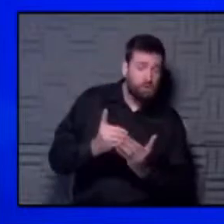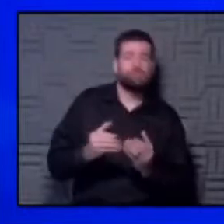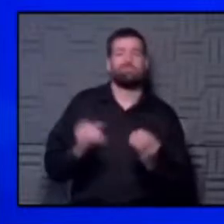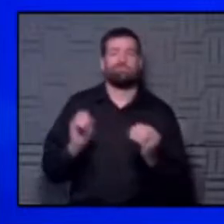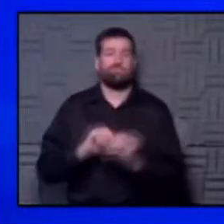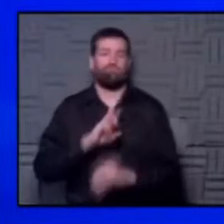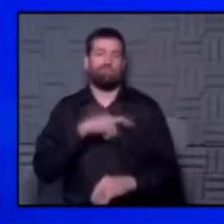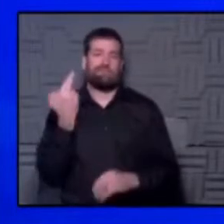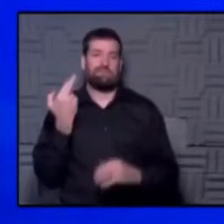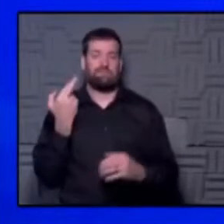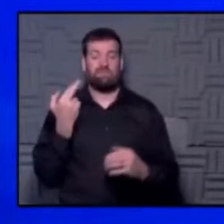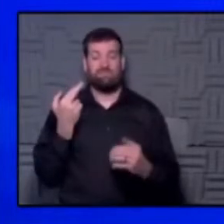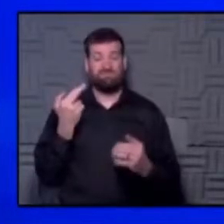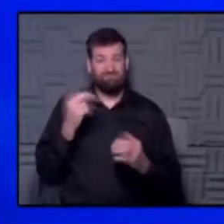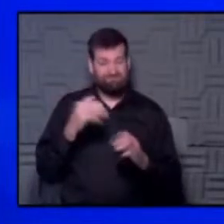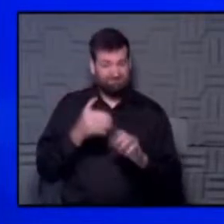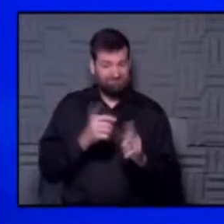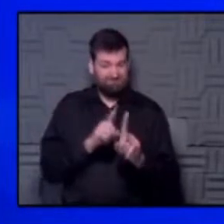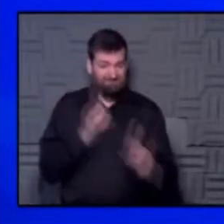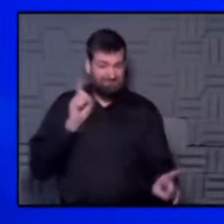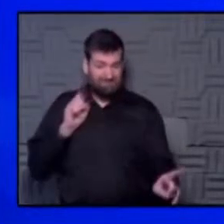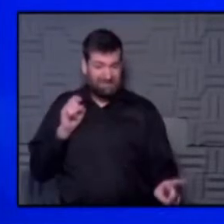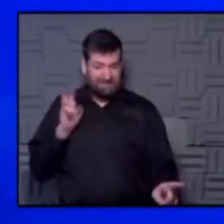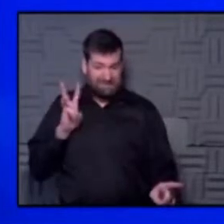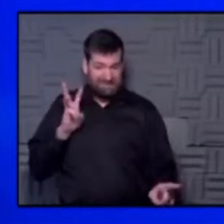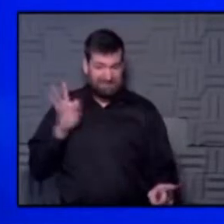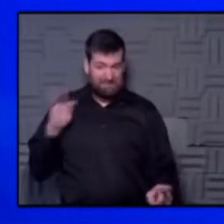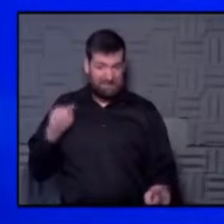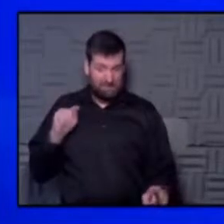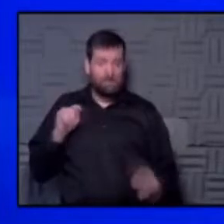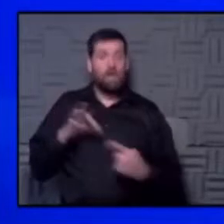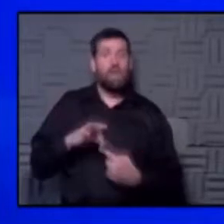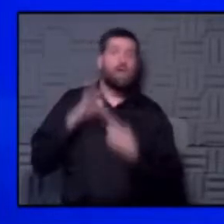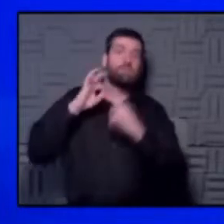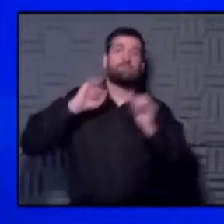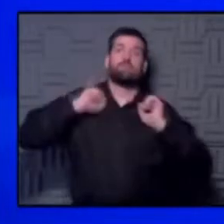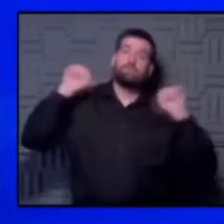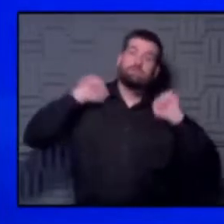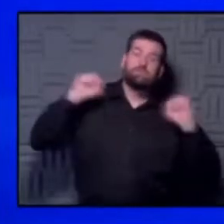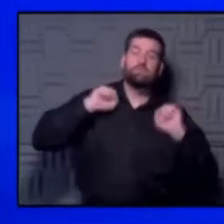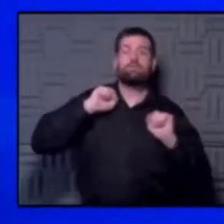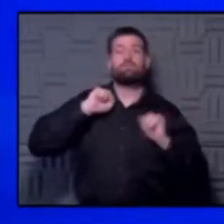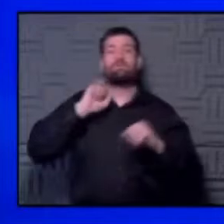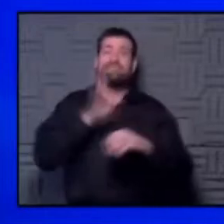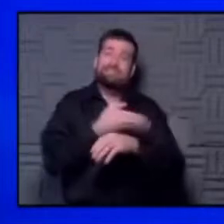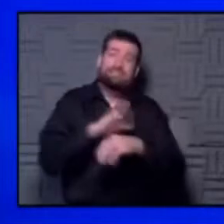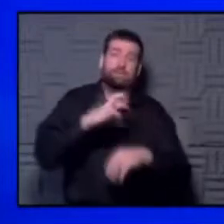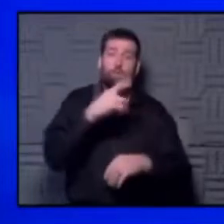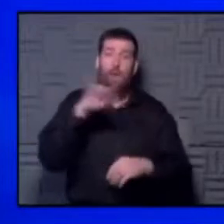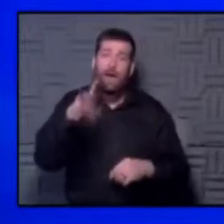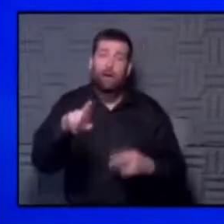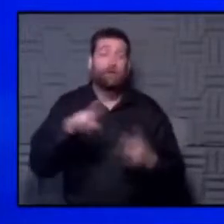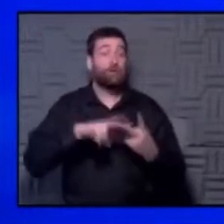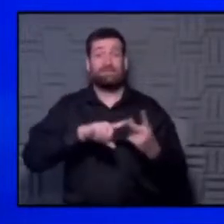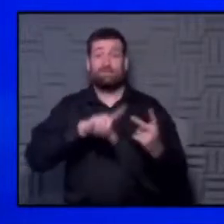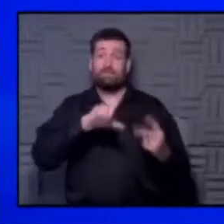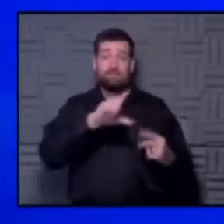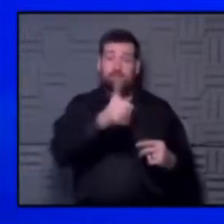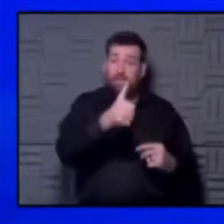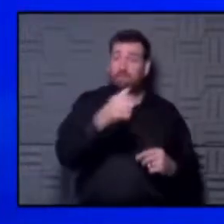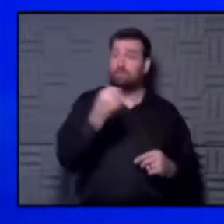is. After 6 feet, probably pretty okay, unless you're exercising, you're breathing hard, or you're singing in a choir. In that case, it may be 10, 12, 20